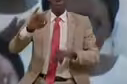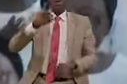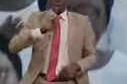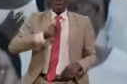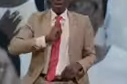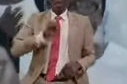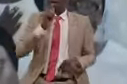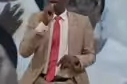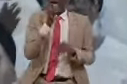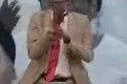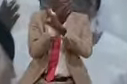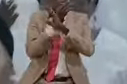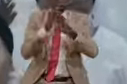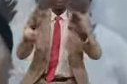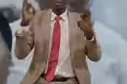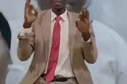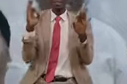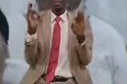free.